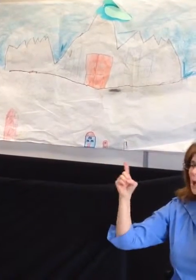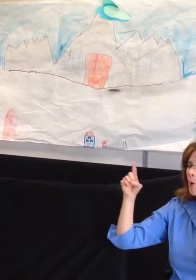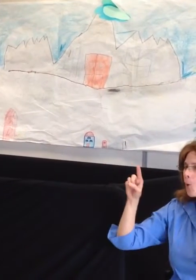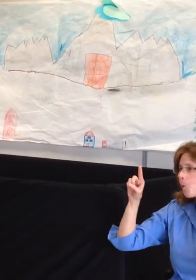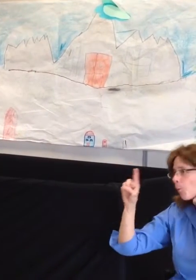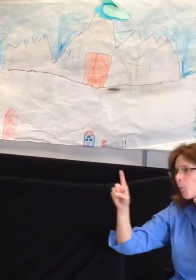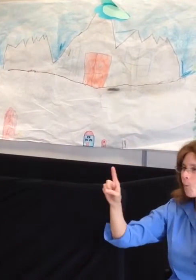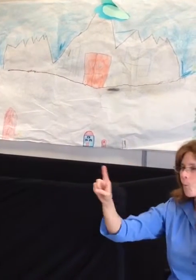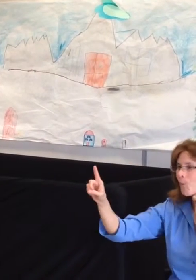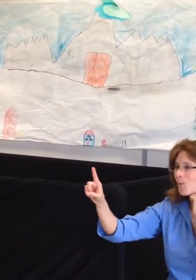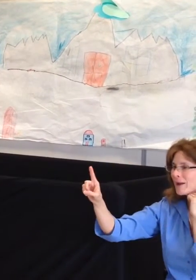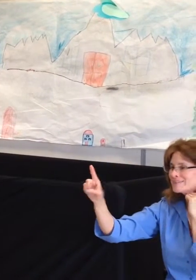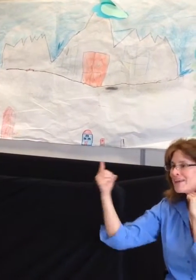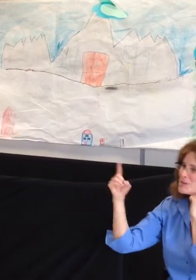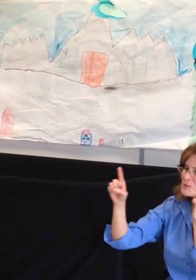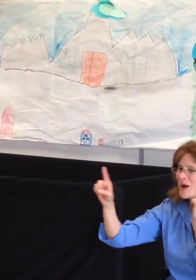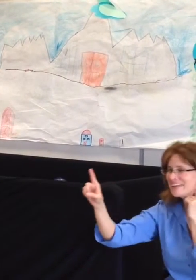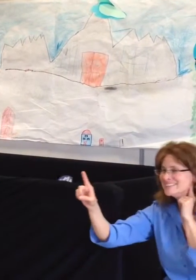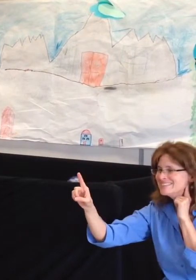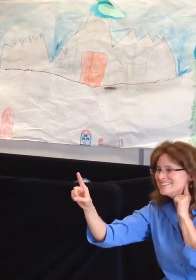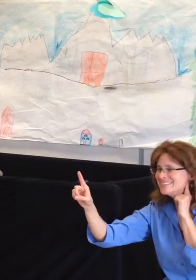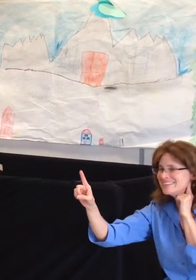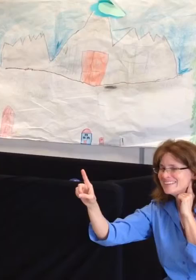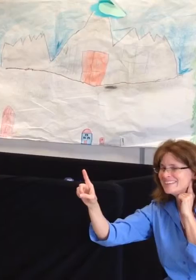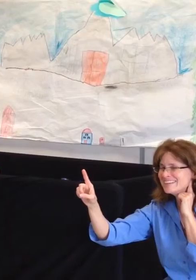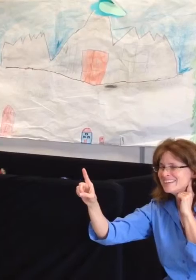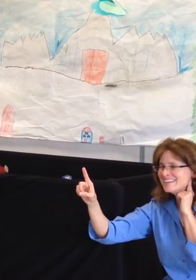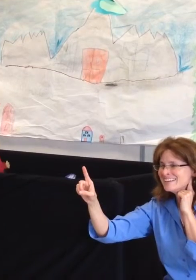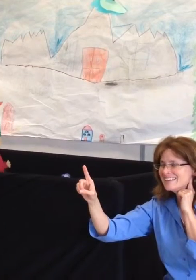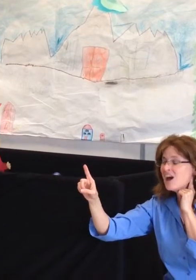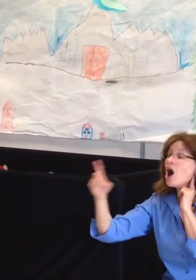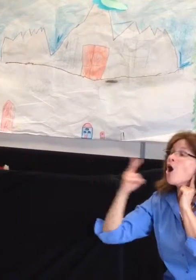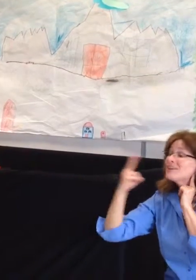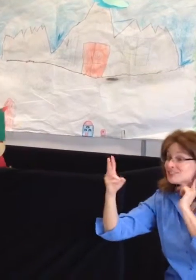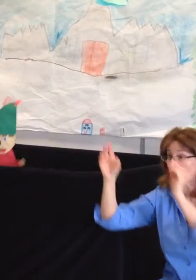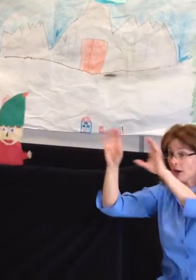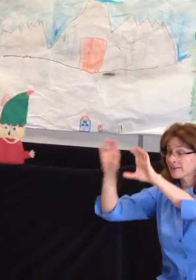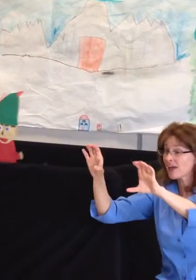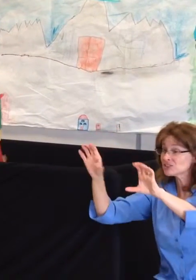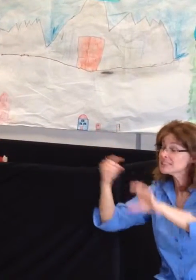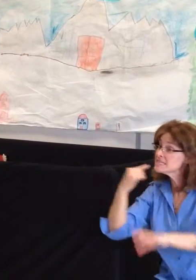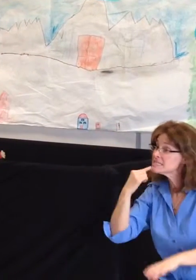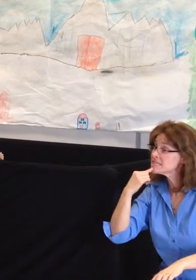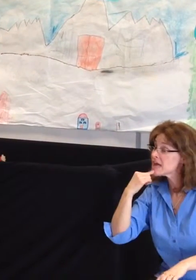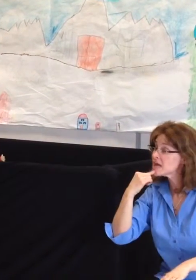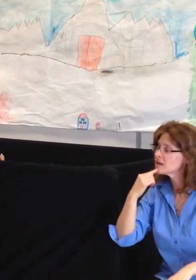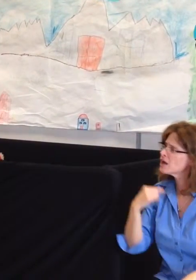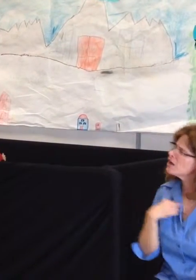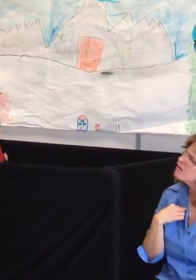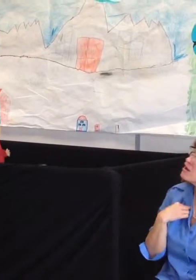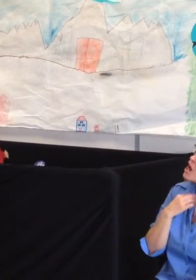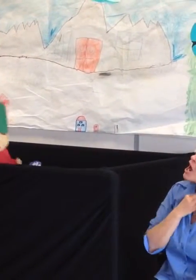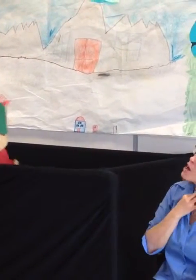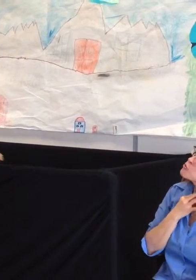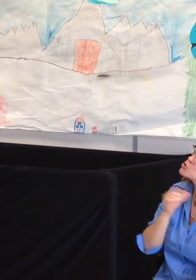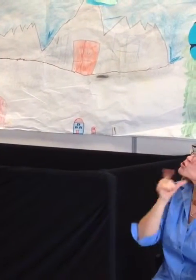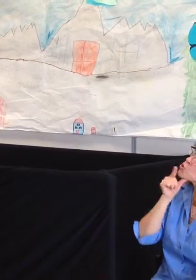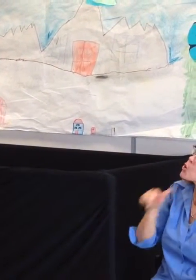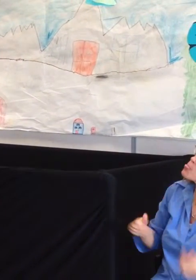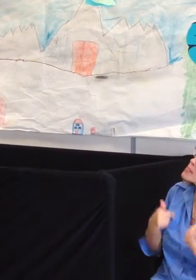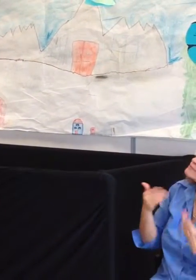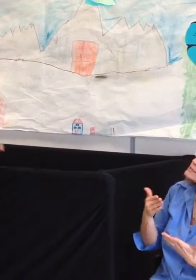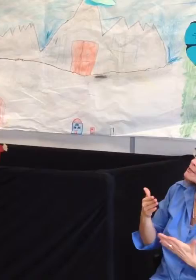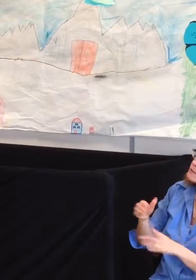He saw a castle too. He went by the castle and said, "I wonder who lives here."